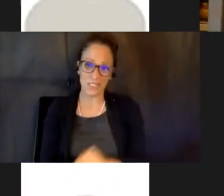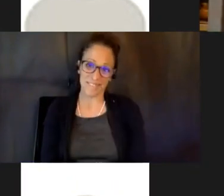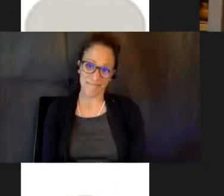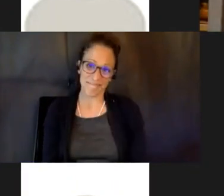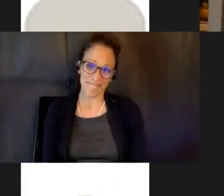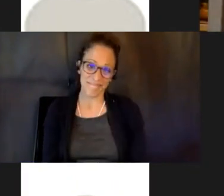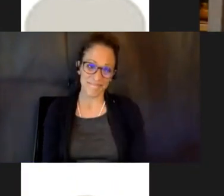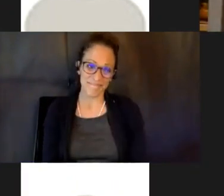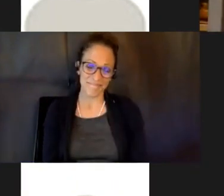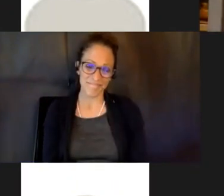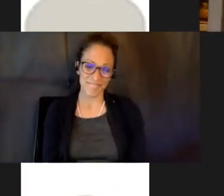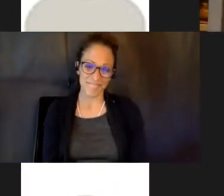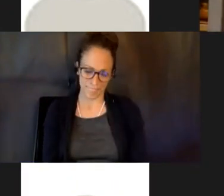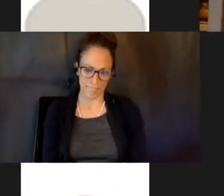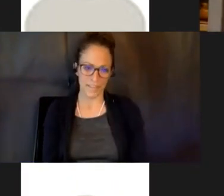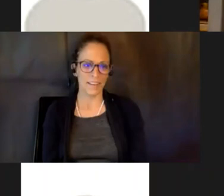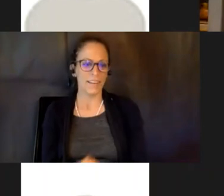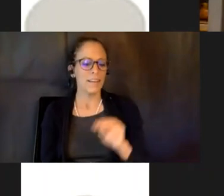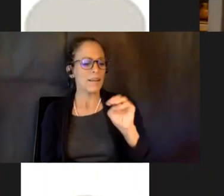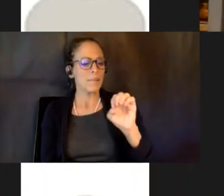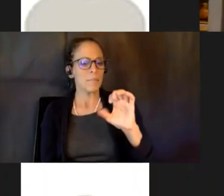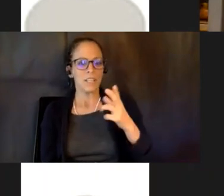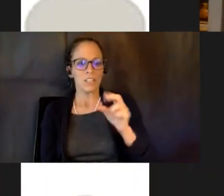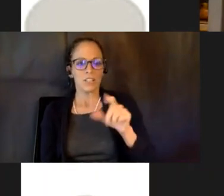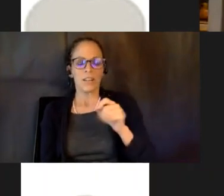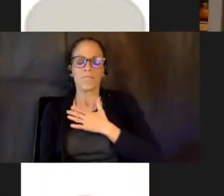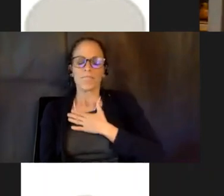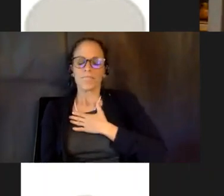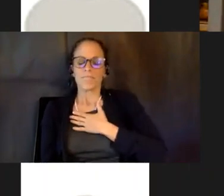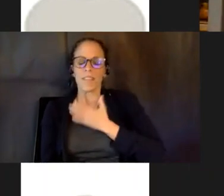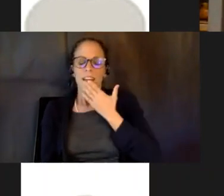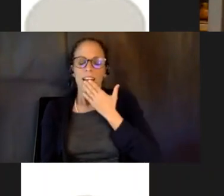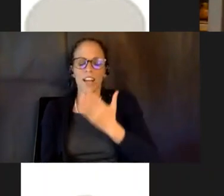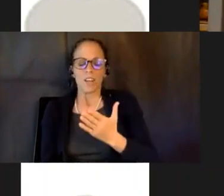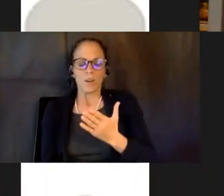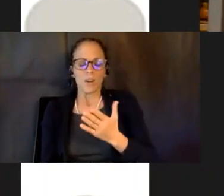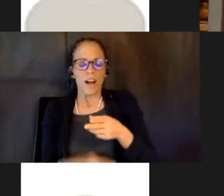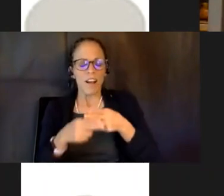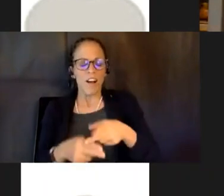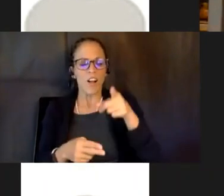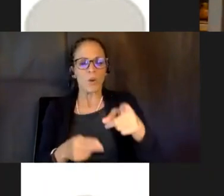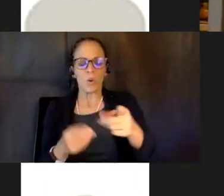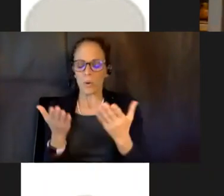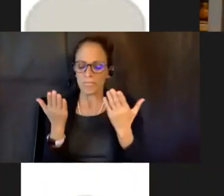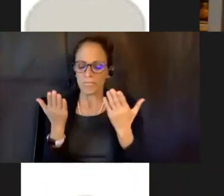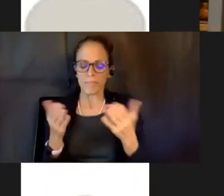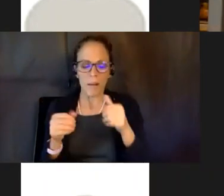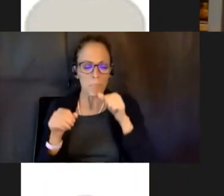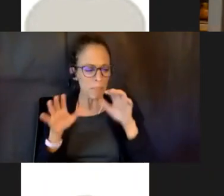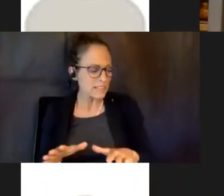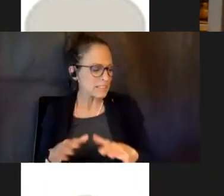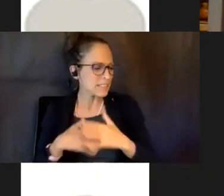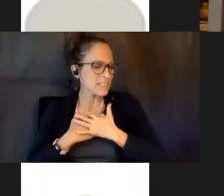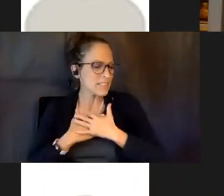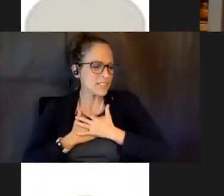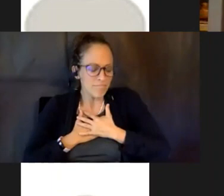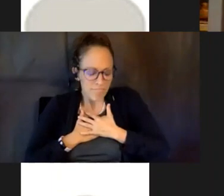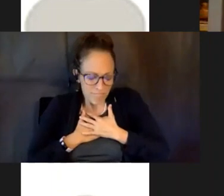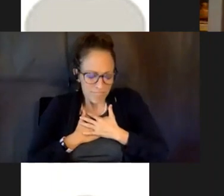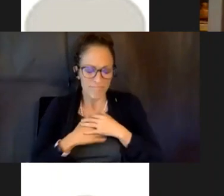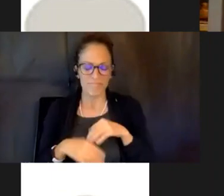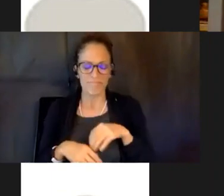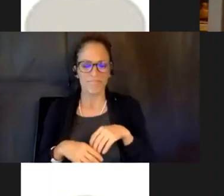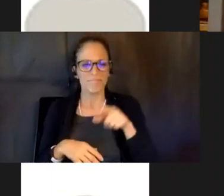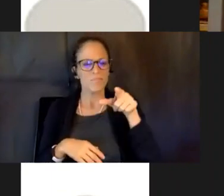Thank you. Thank you so much for blessing us with this your insight, your knowledge, your experiences. I